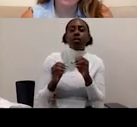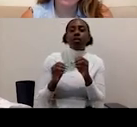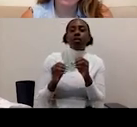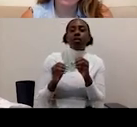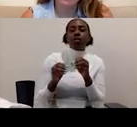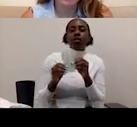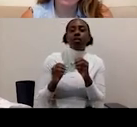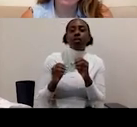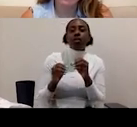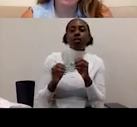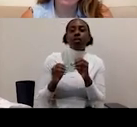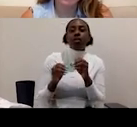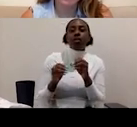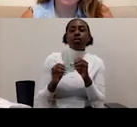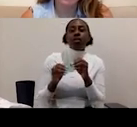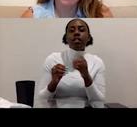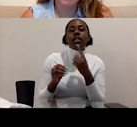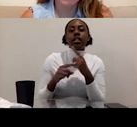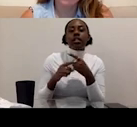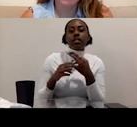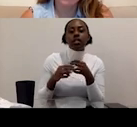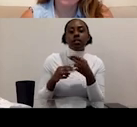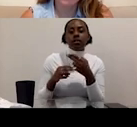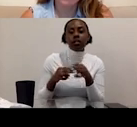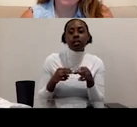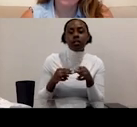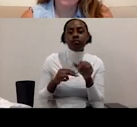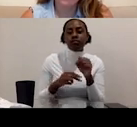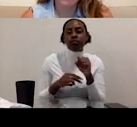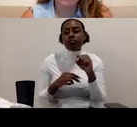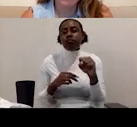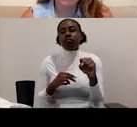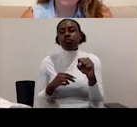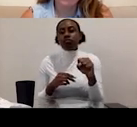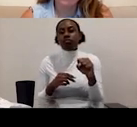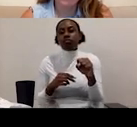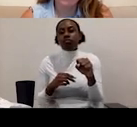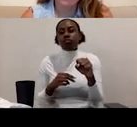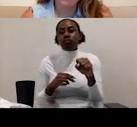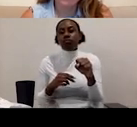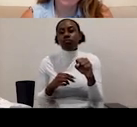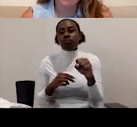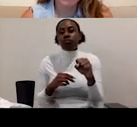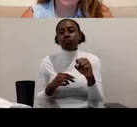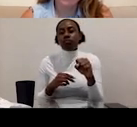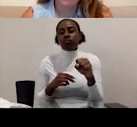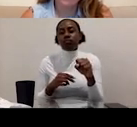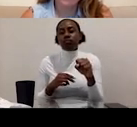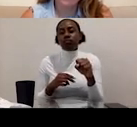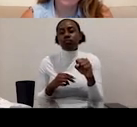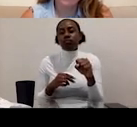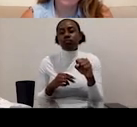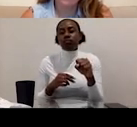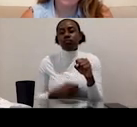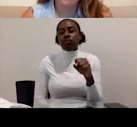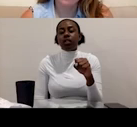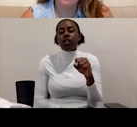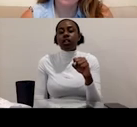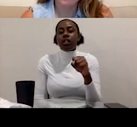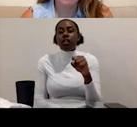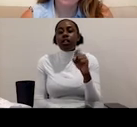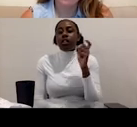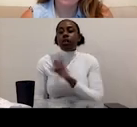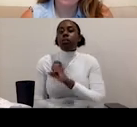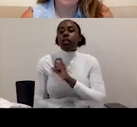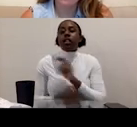their facial recognition tool. And we've launched a campaign to basically demand that they keep that ban. And then there's, you